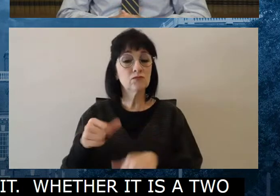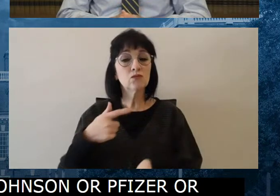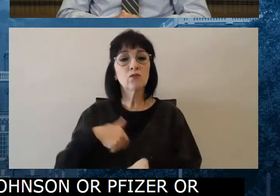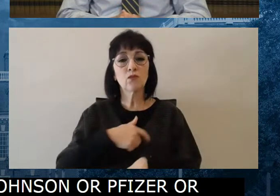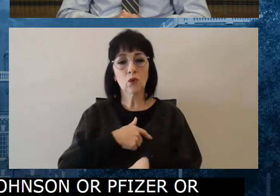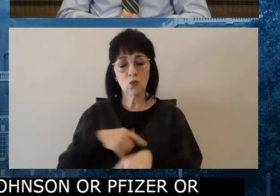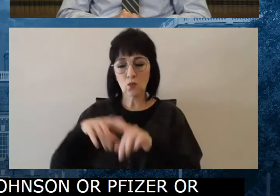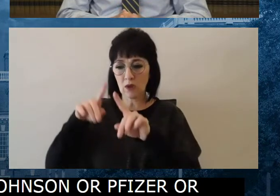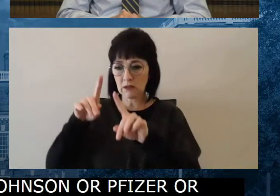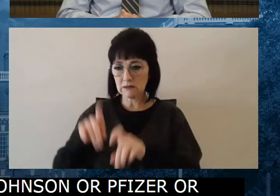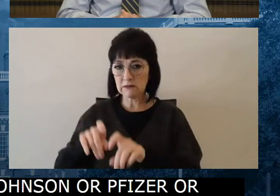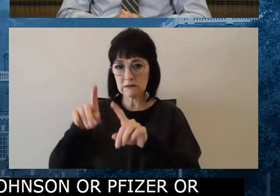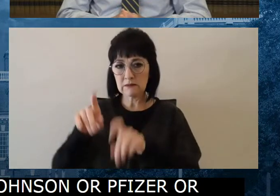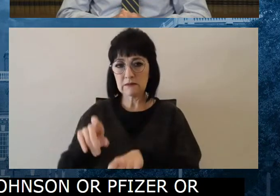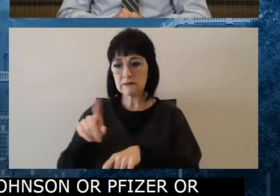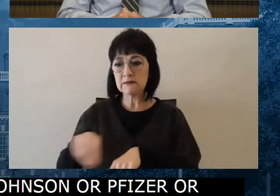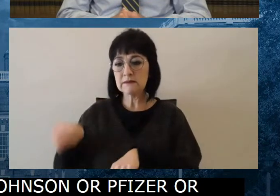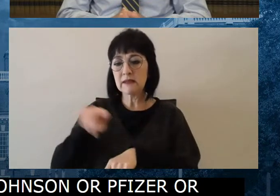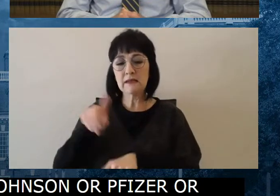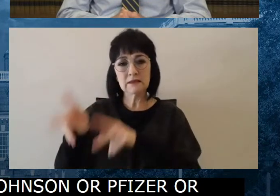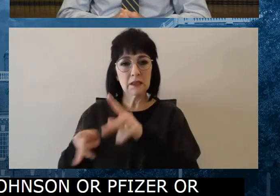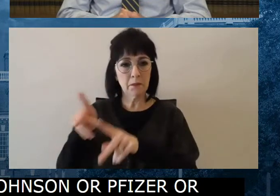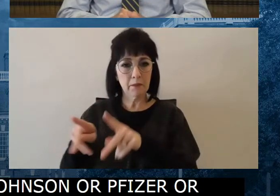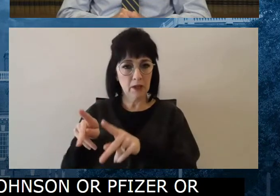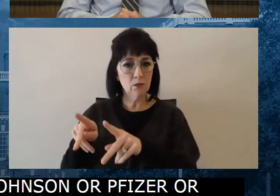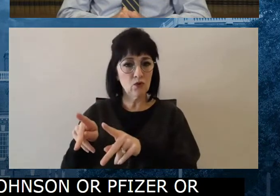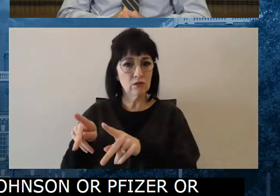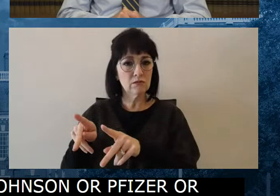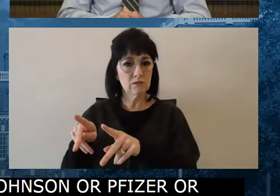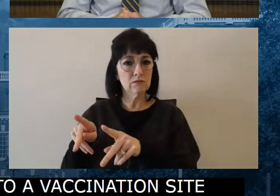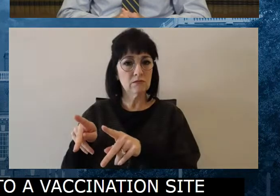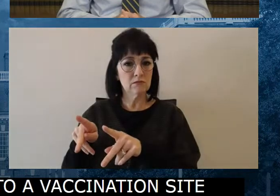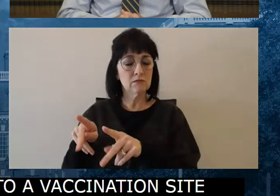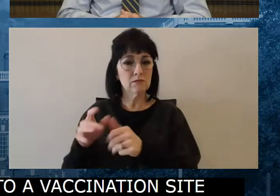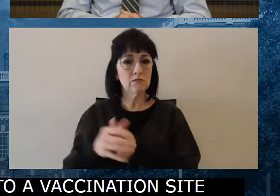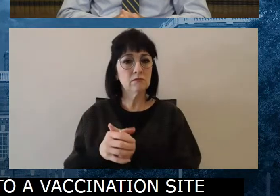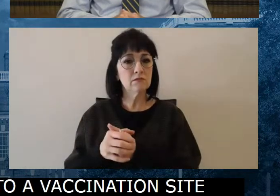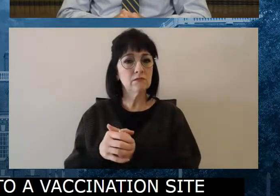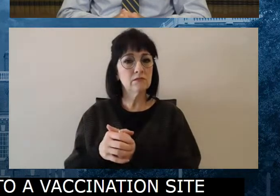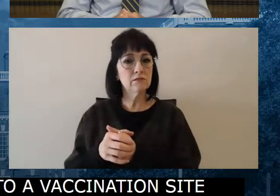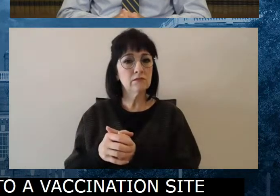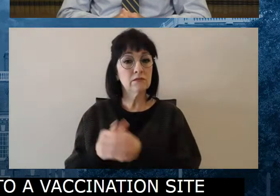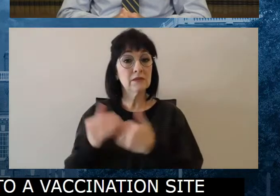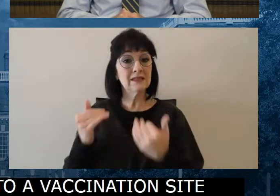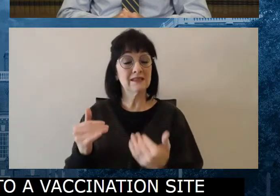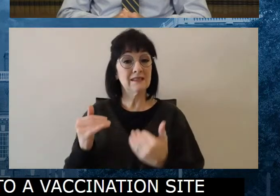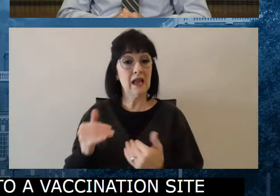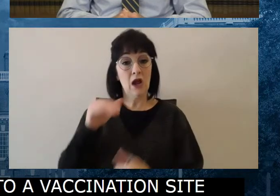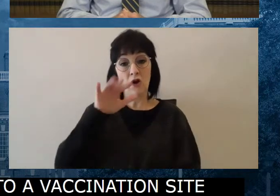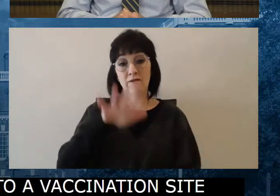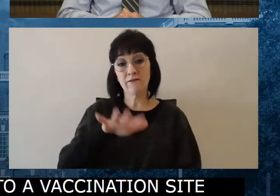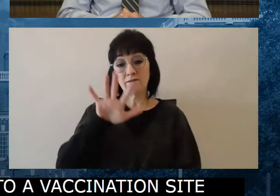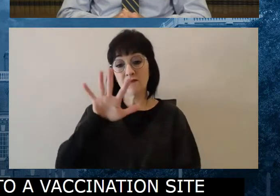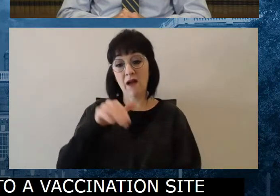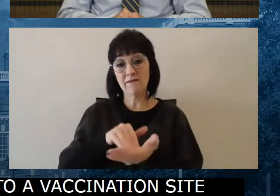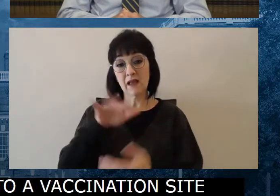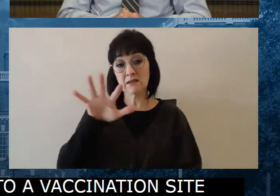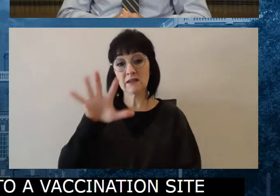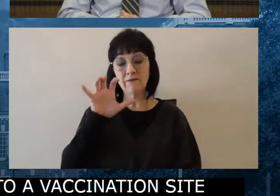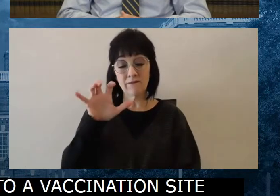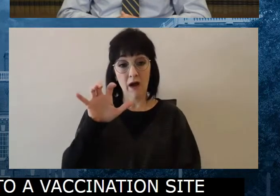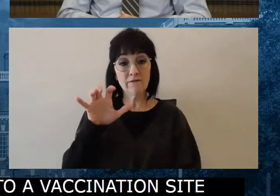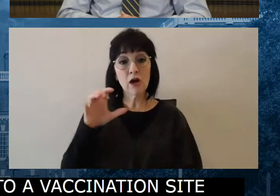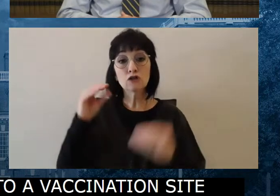Downs. Total, we've got about 5,500 educators that have been vaccinated. Our